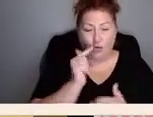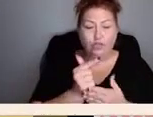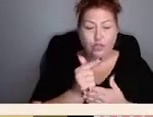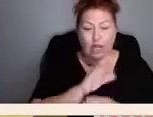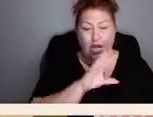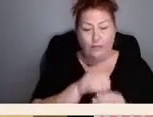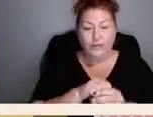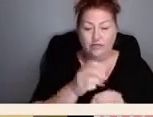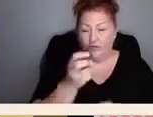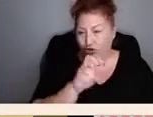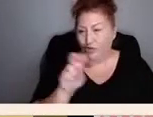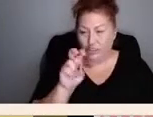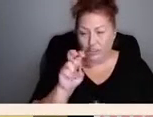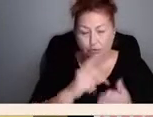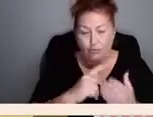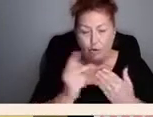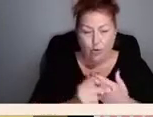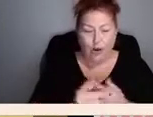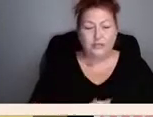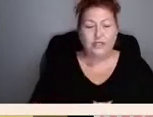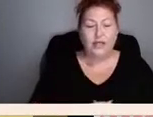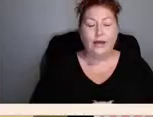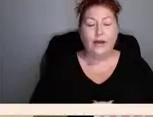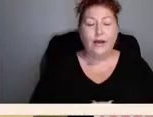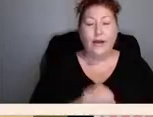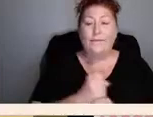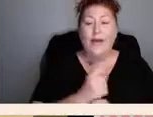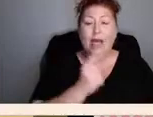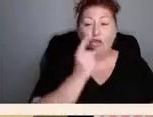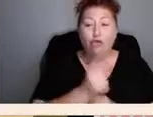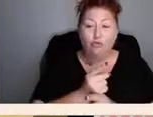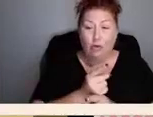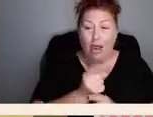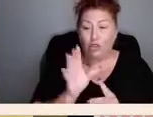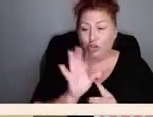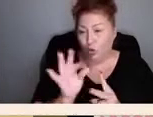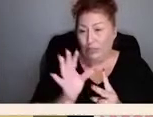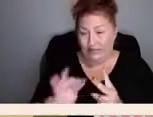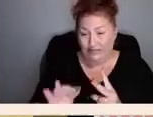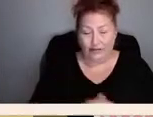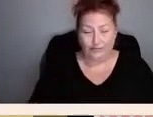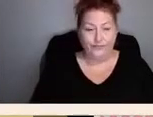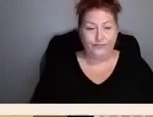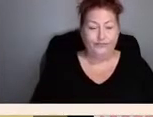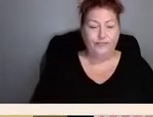Comprehensive Transition Programs, making the right choice.